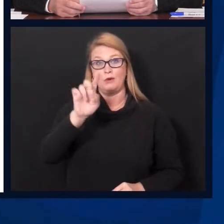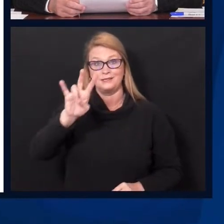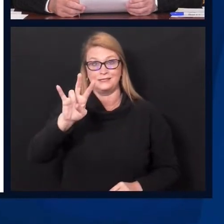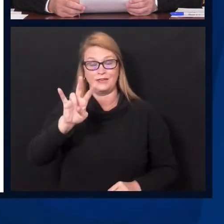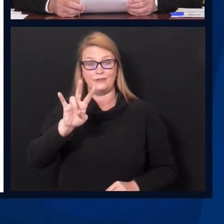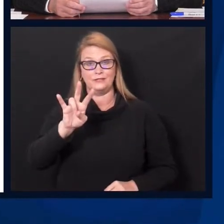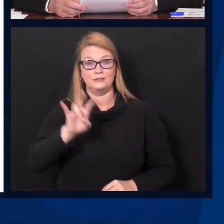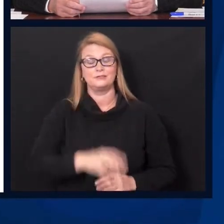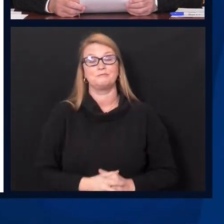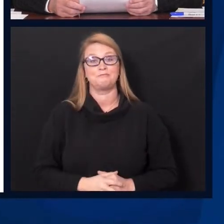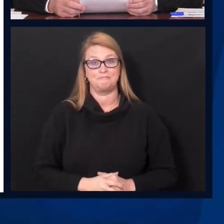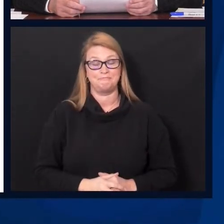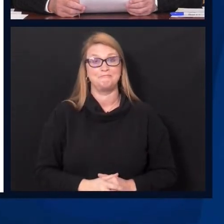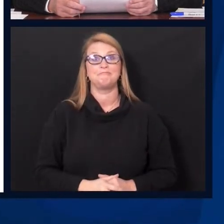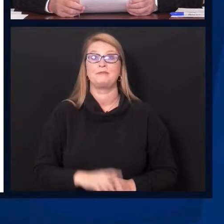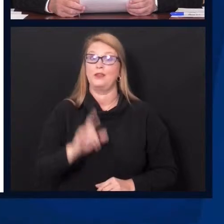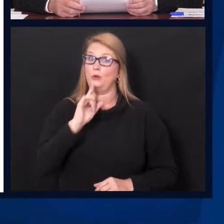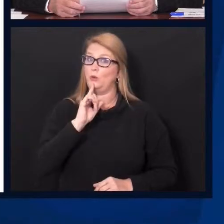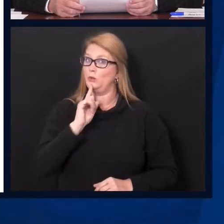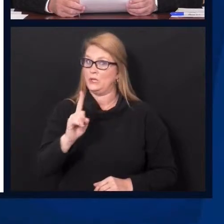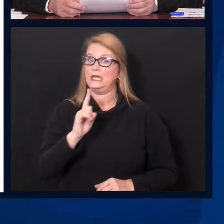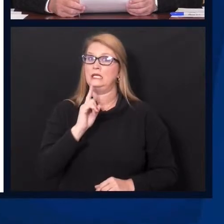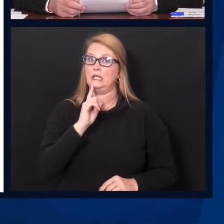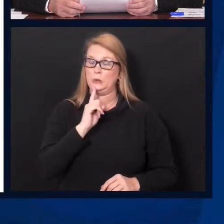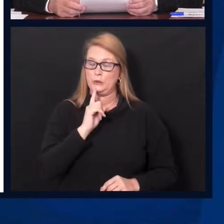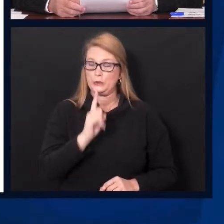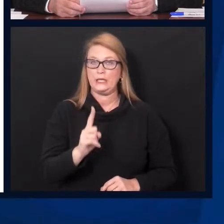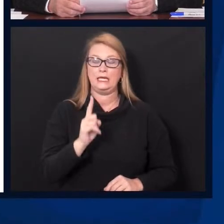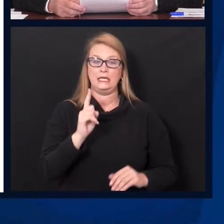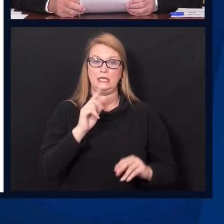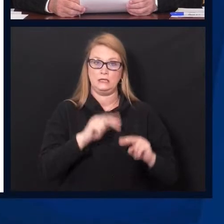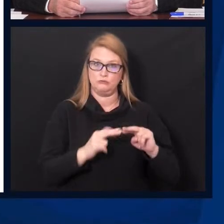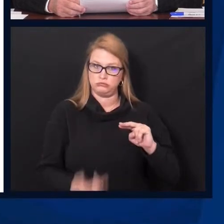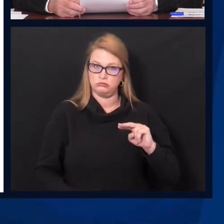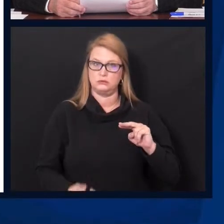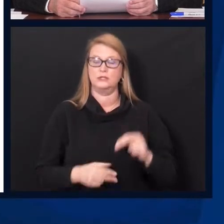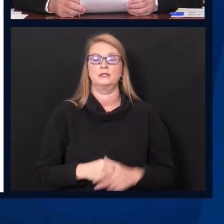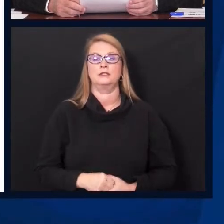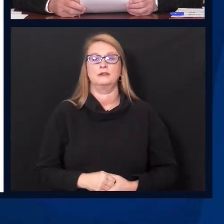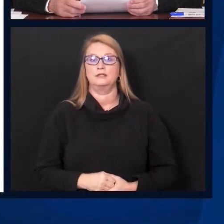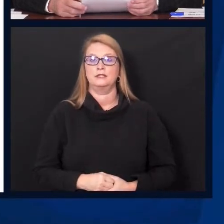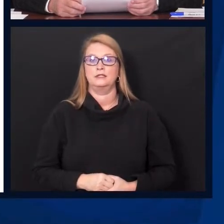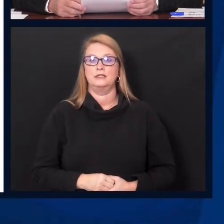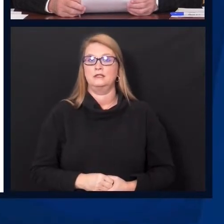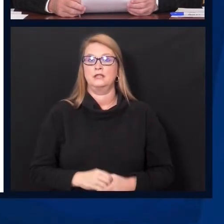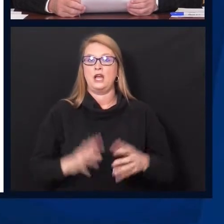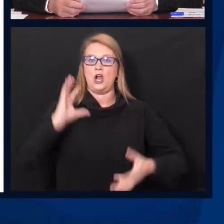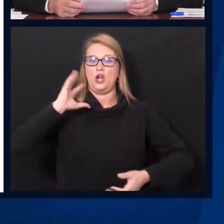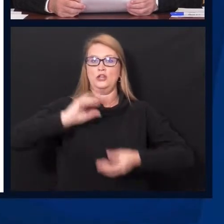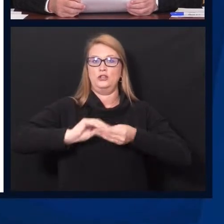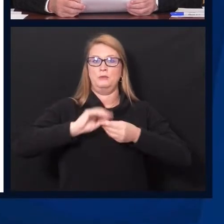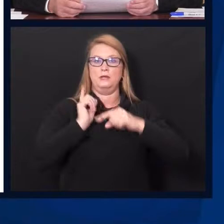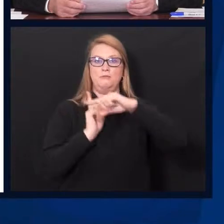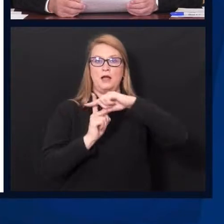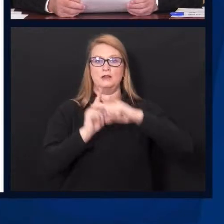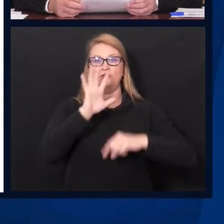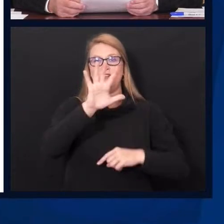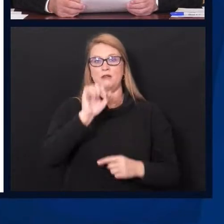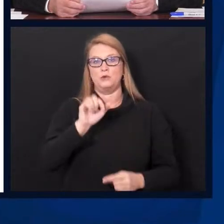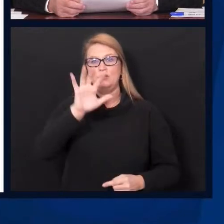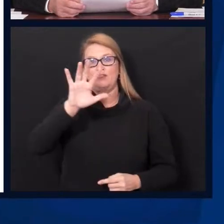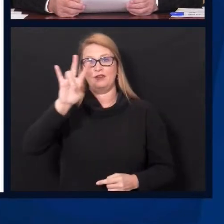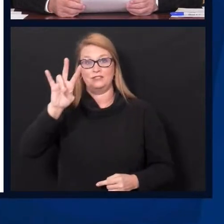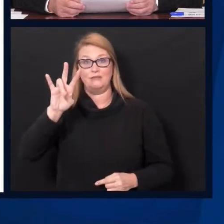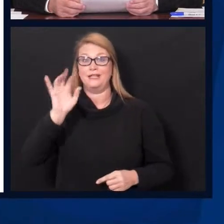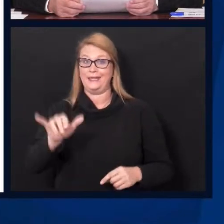3.17, and that's significantly less. Our cumulative positive numbers at 5.57,